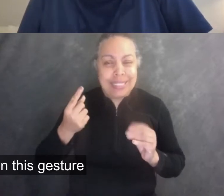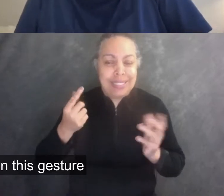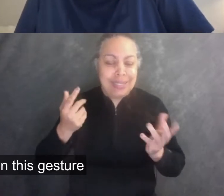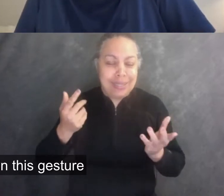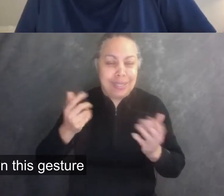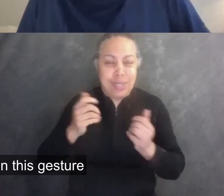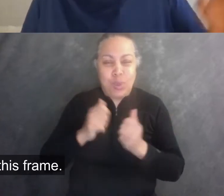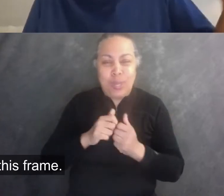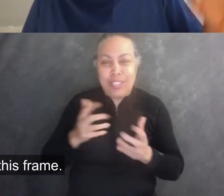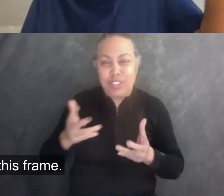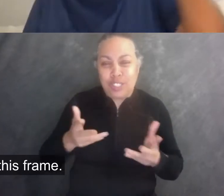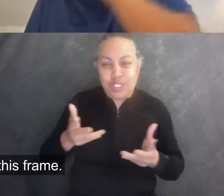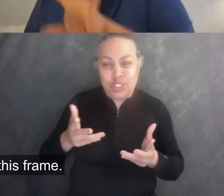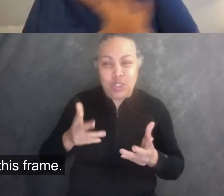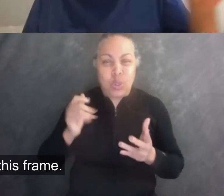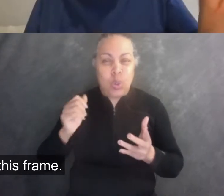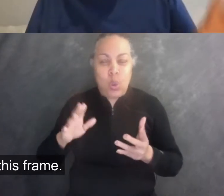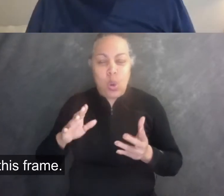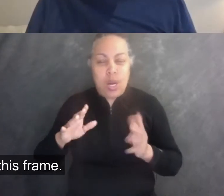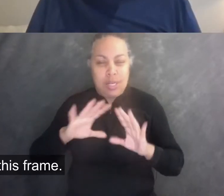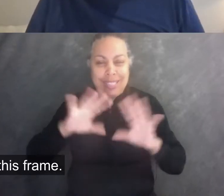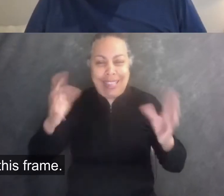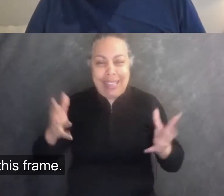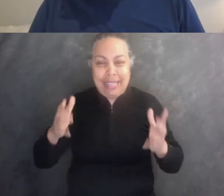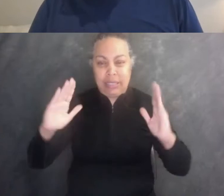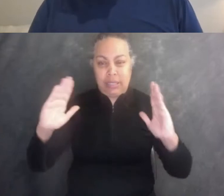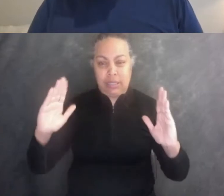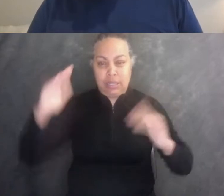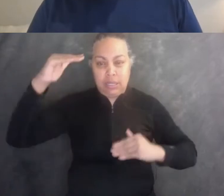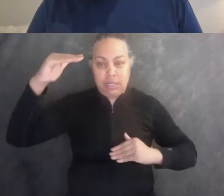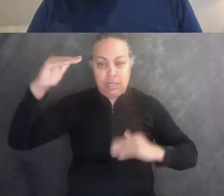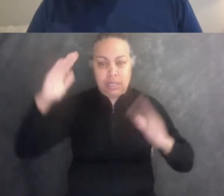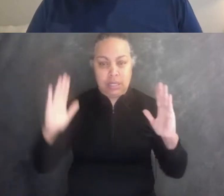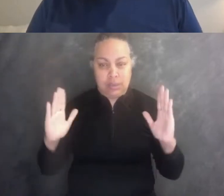this gesture, or of the gesture of this frame. So,